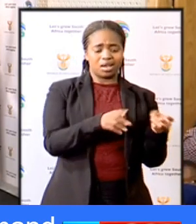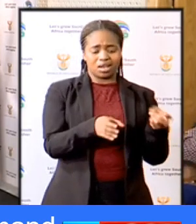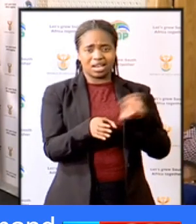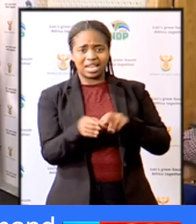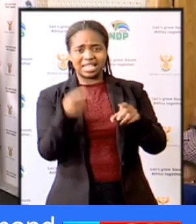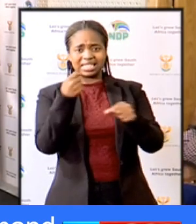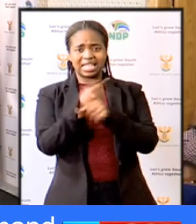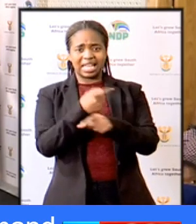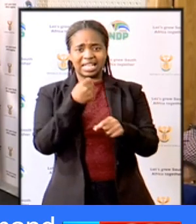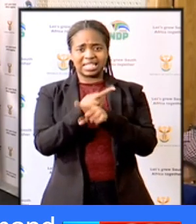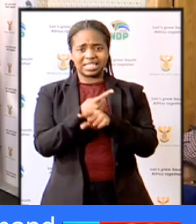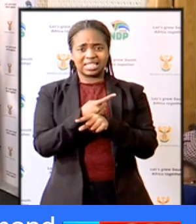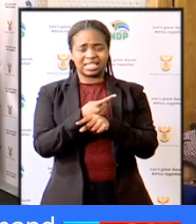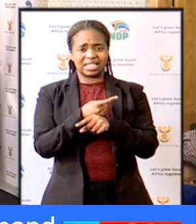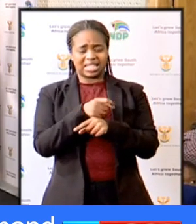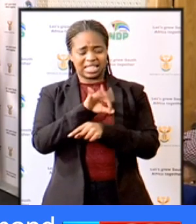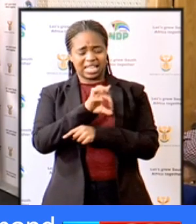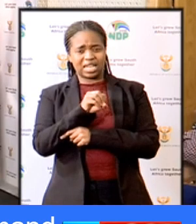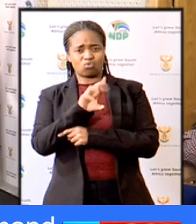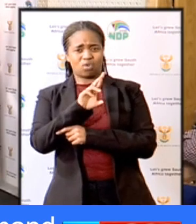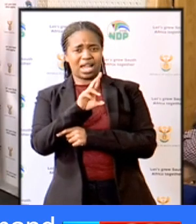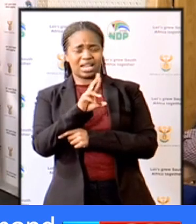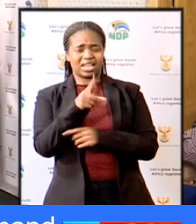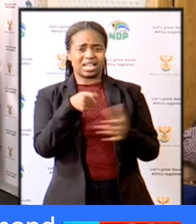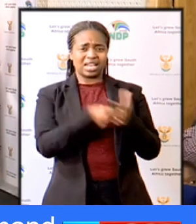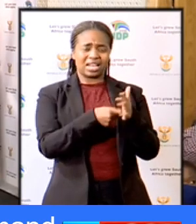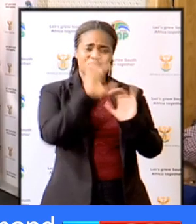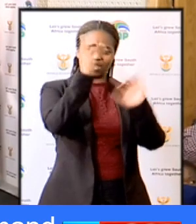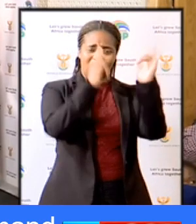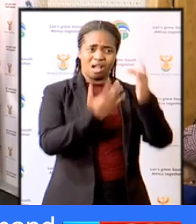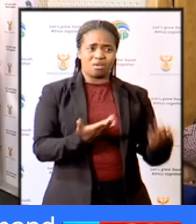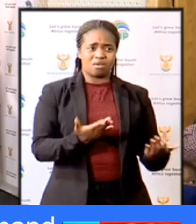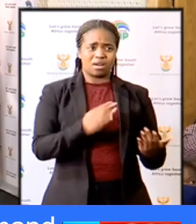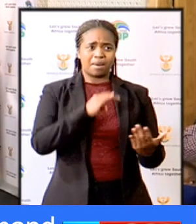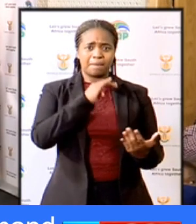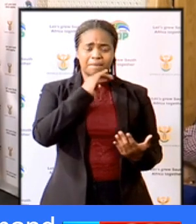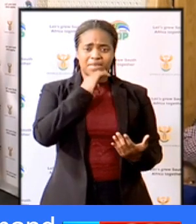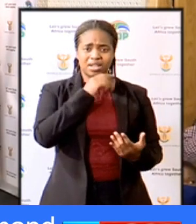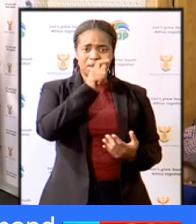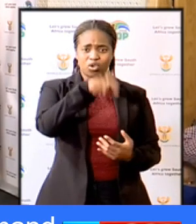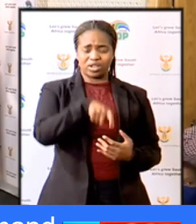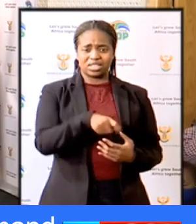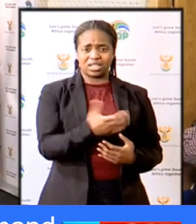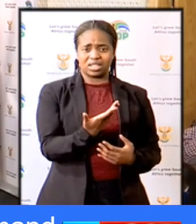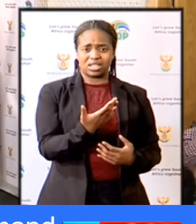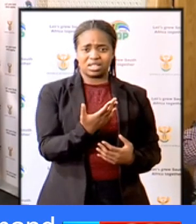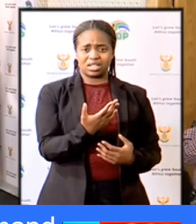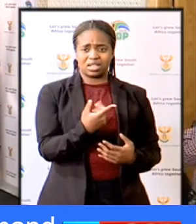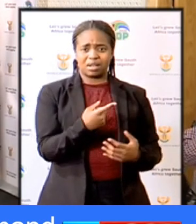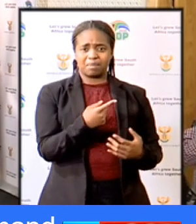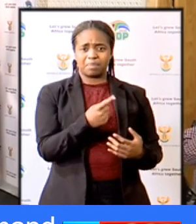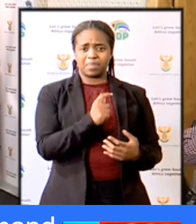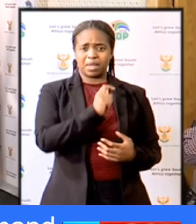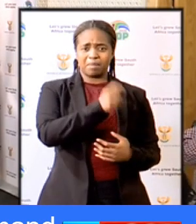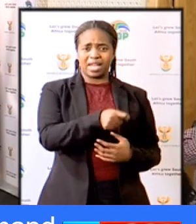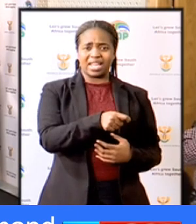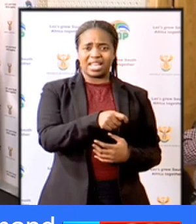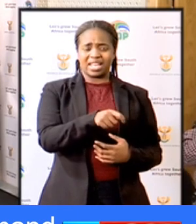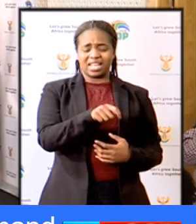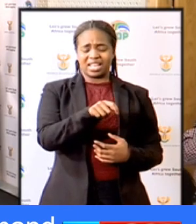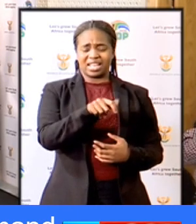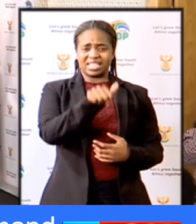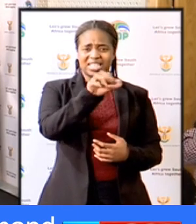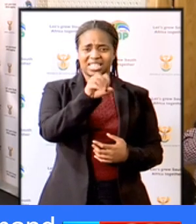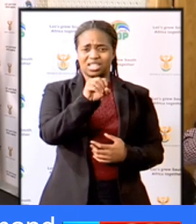paying 30 rands just to go to town. And it means the person might have to pay about 50